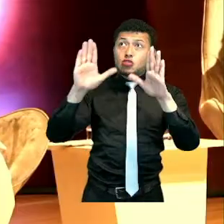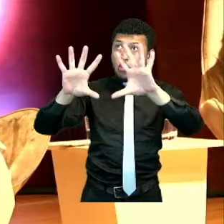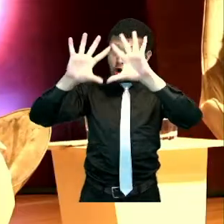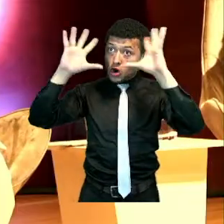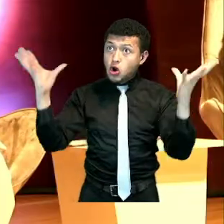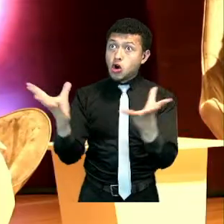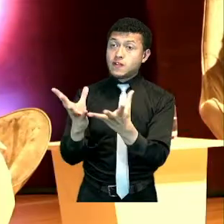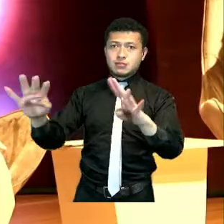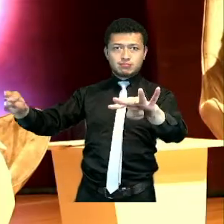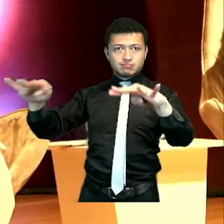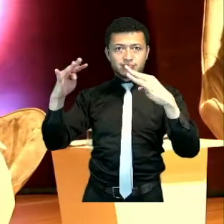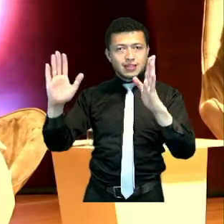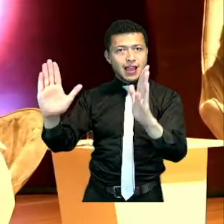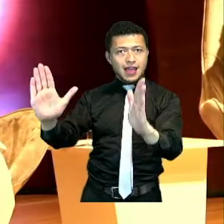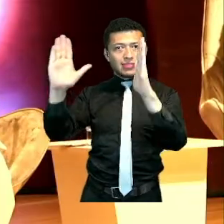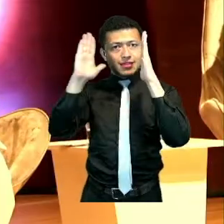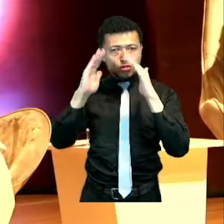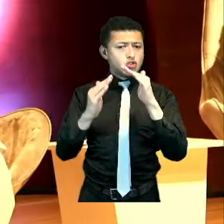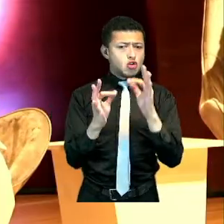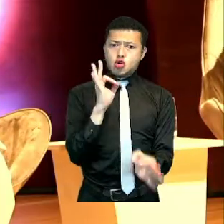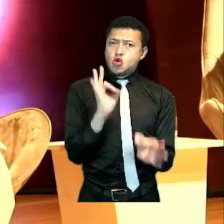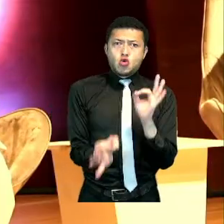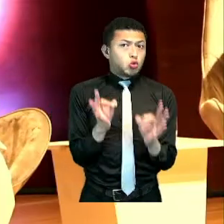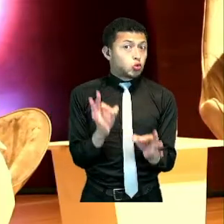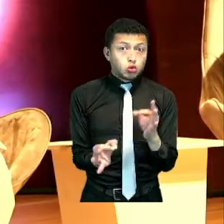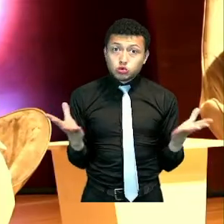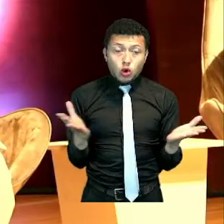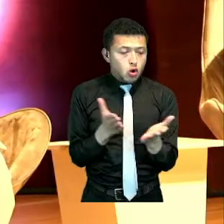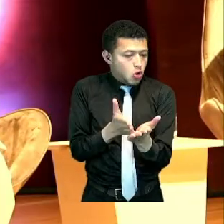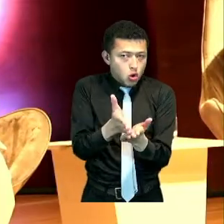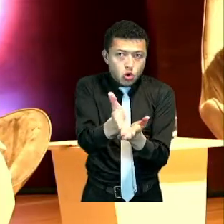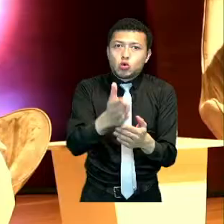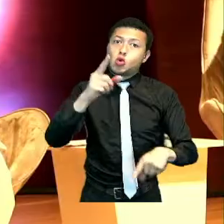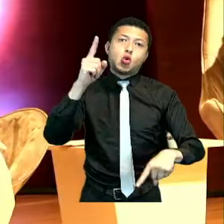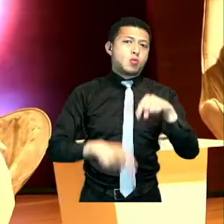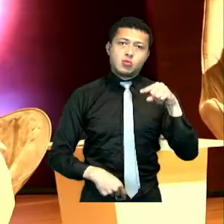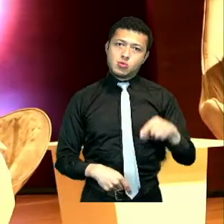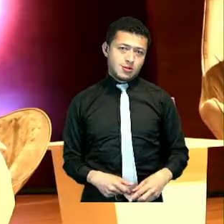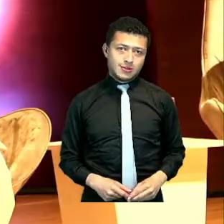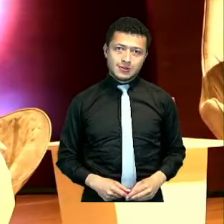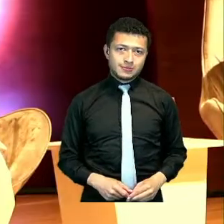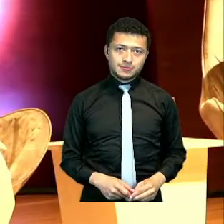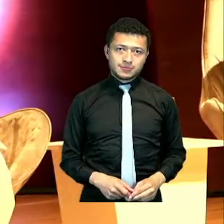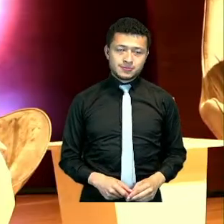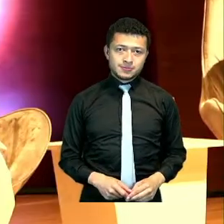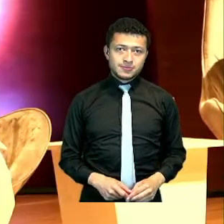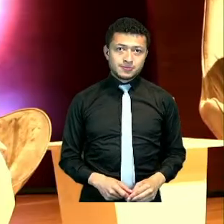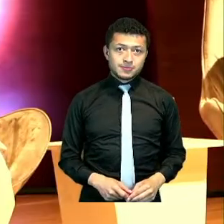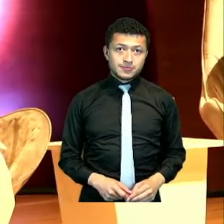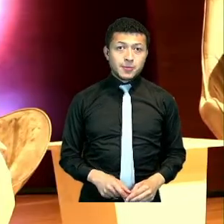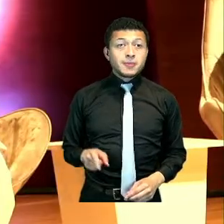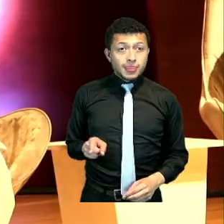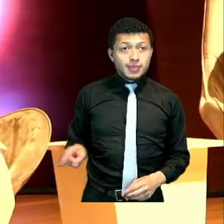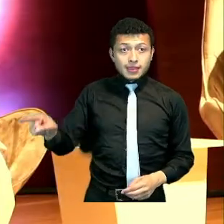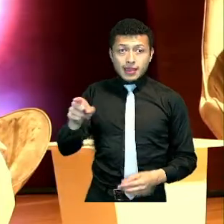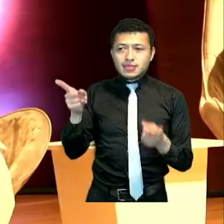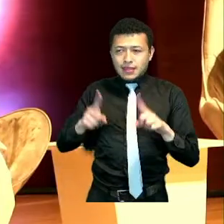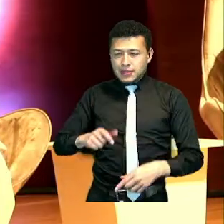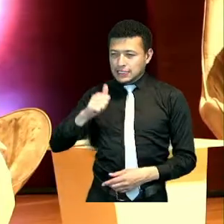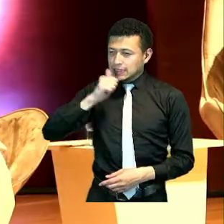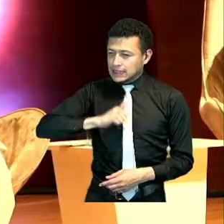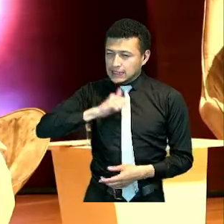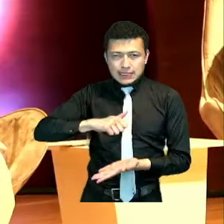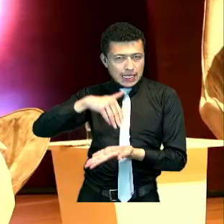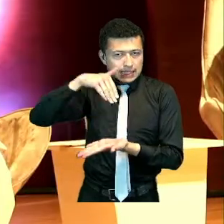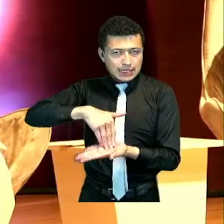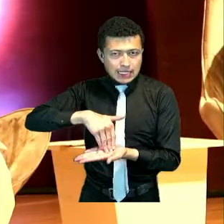that cannot continue. It is also the resistance that has given us the second international decade for